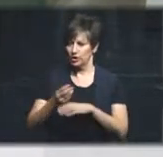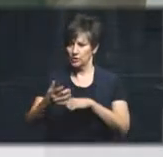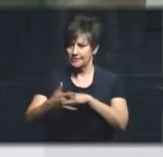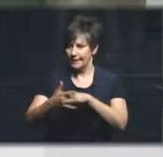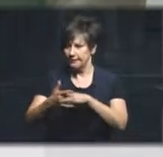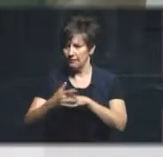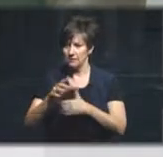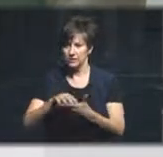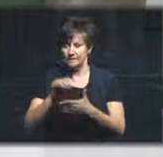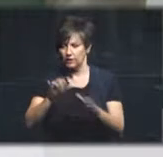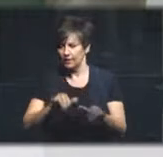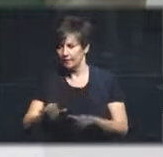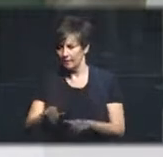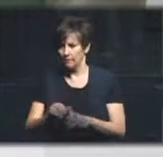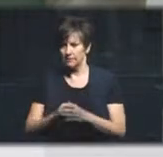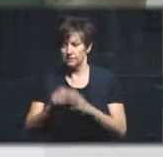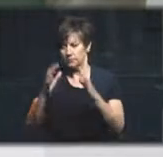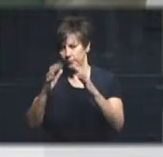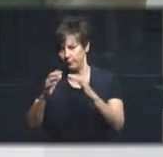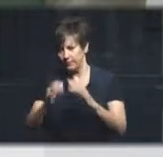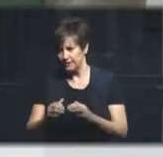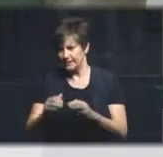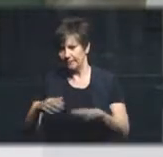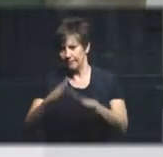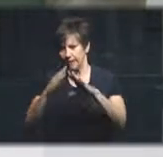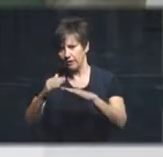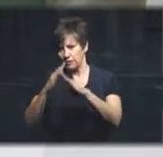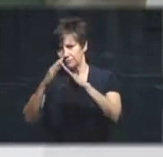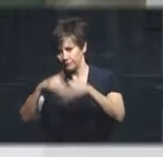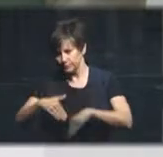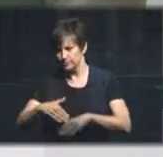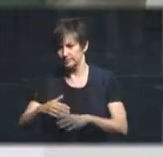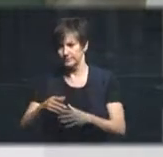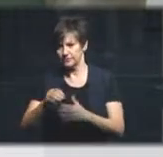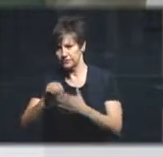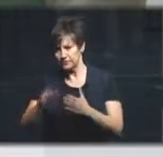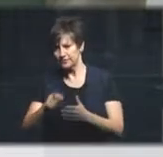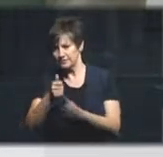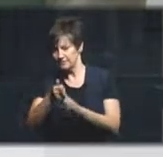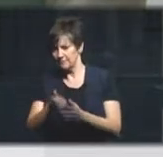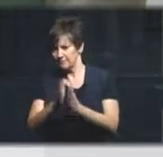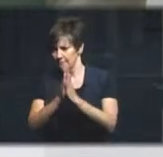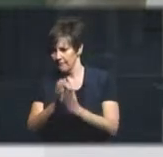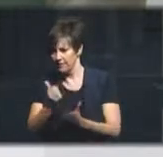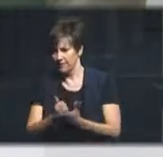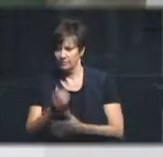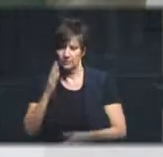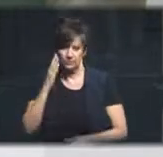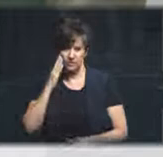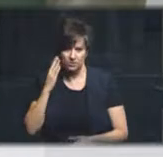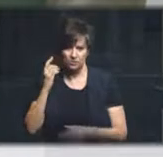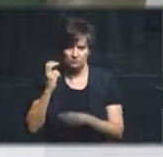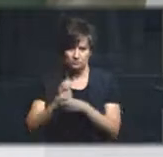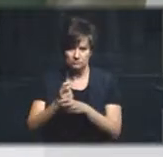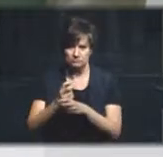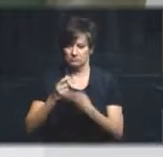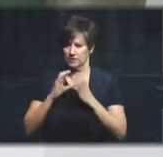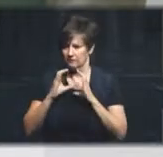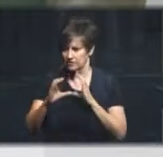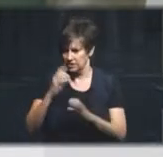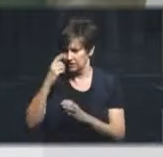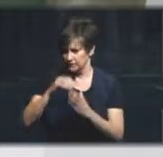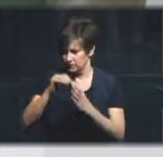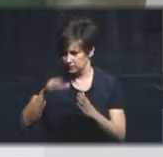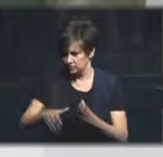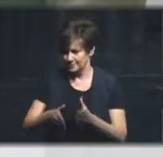technology in the Learning Commons to break down barriers to students asking for help. We know it's a difficult conversation for students to ask